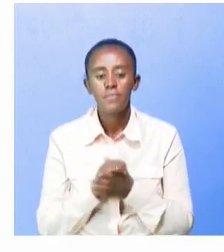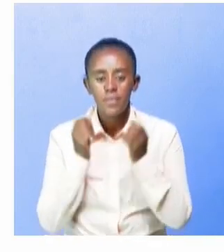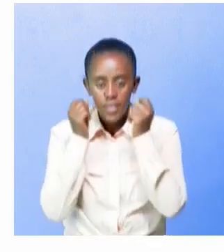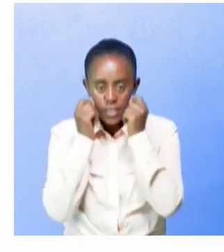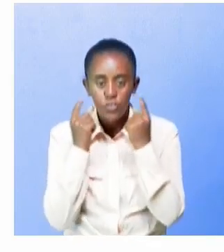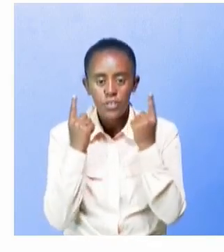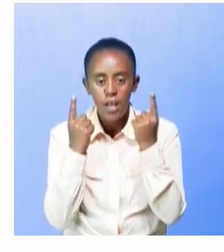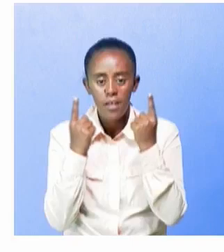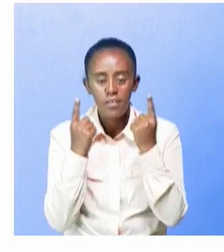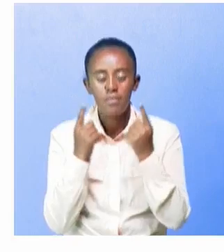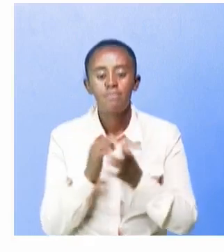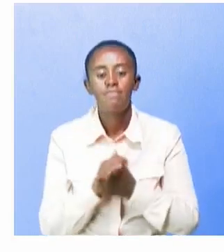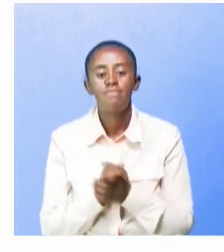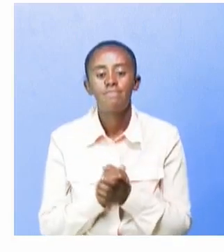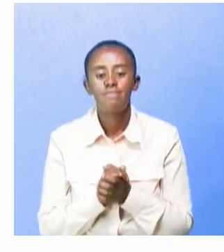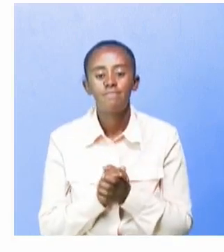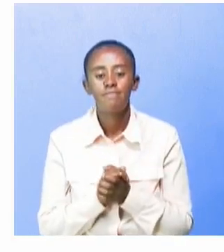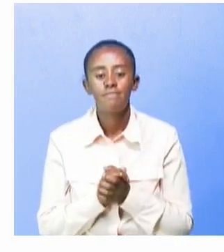understand